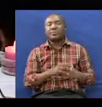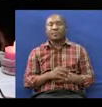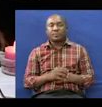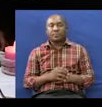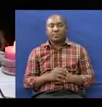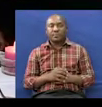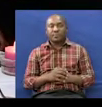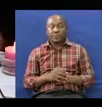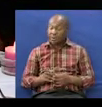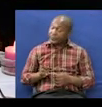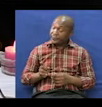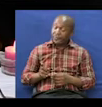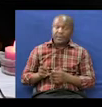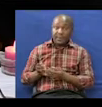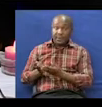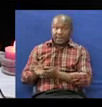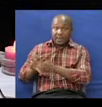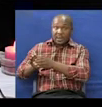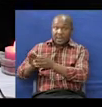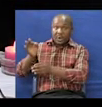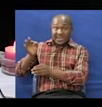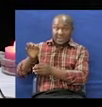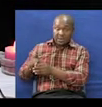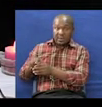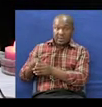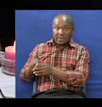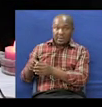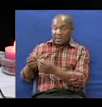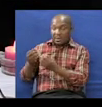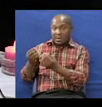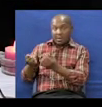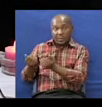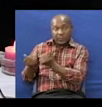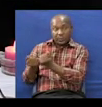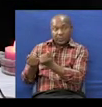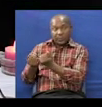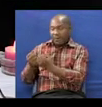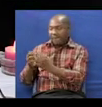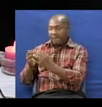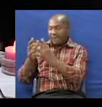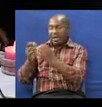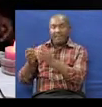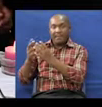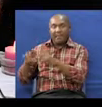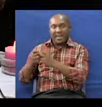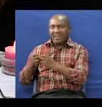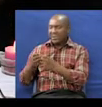in kerosene lamp, it produces yellow flame but produces soot.